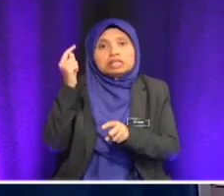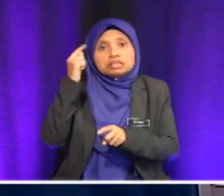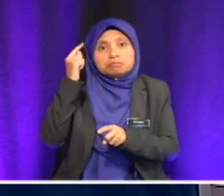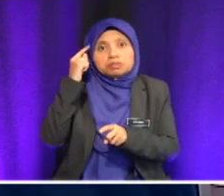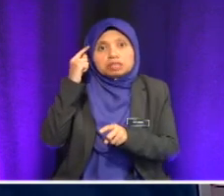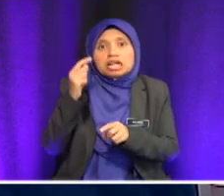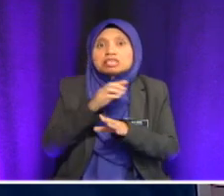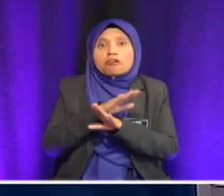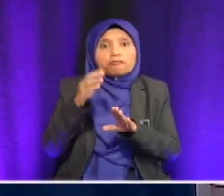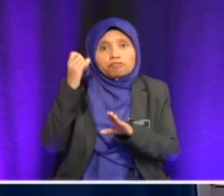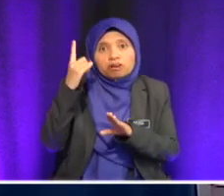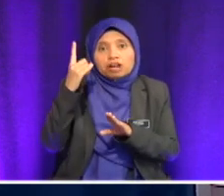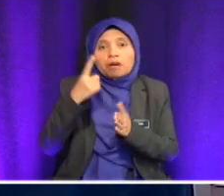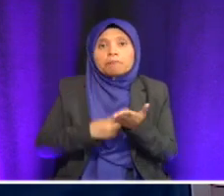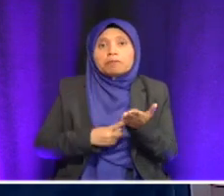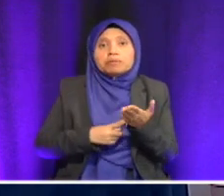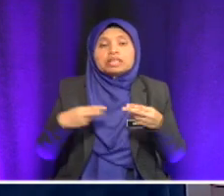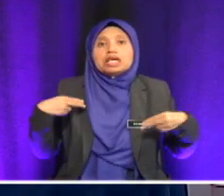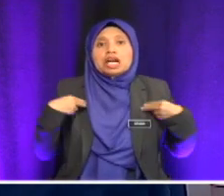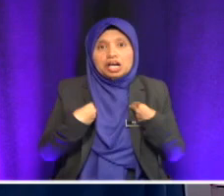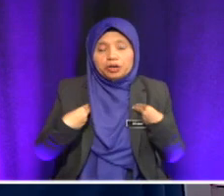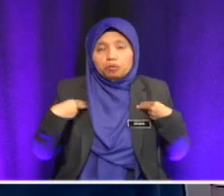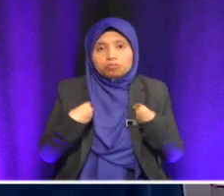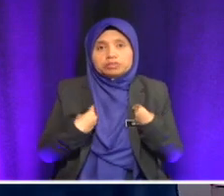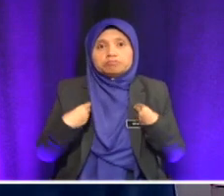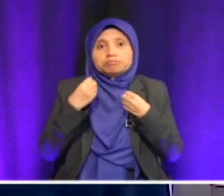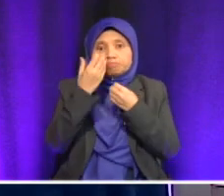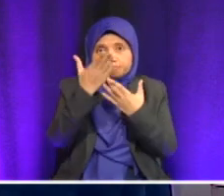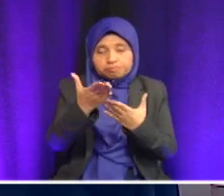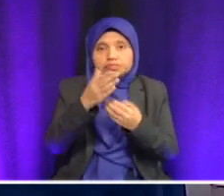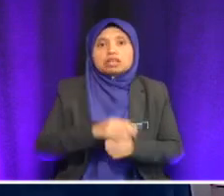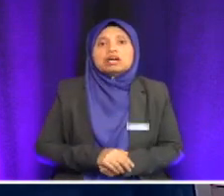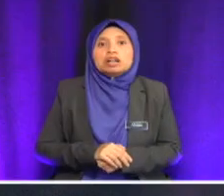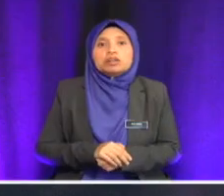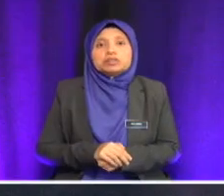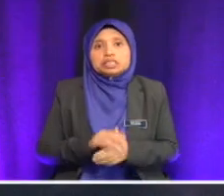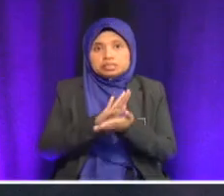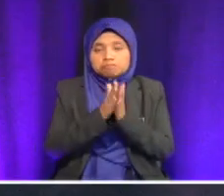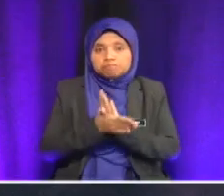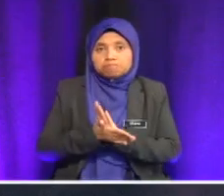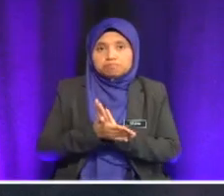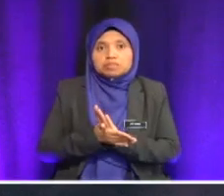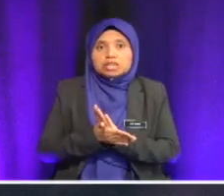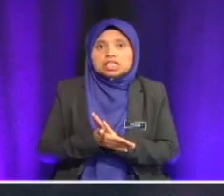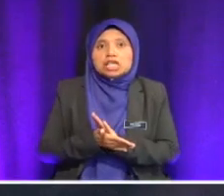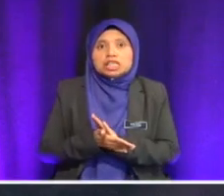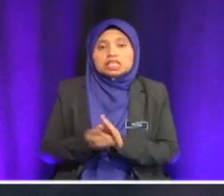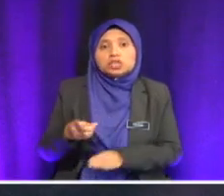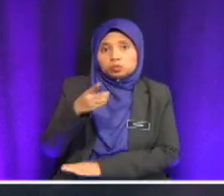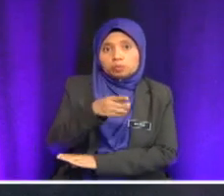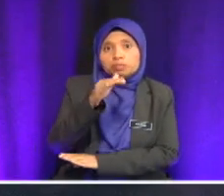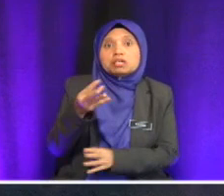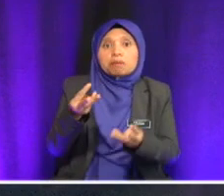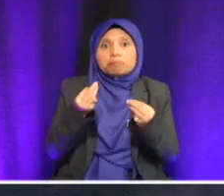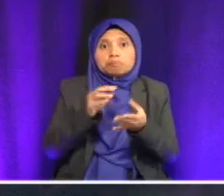not understand what animals are saying, other animals probably do. Dolphins to the rescue. And Yes. how was Anne's reading, teacher, for this